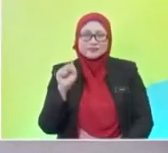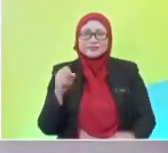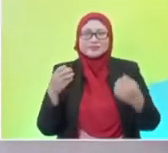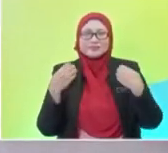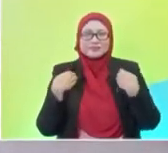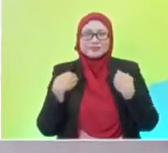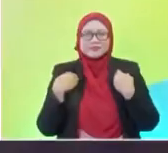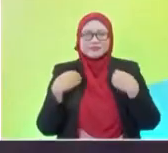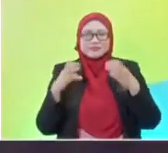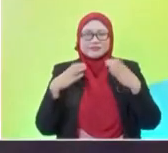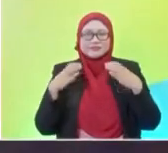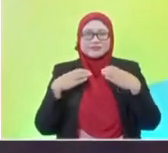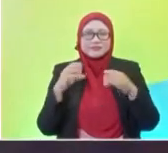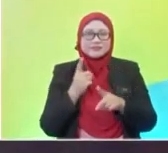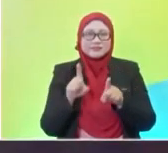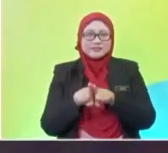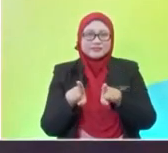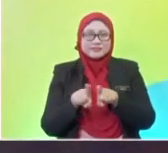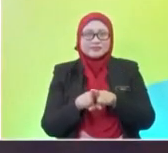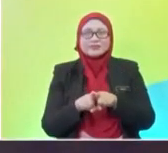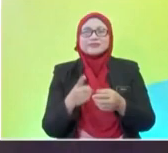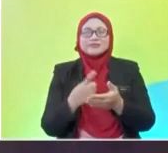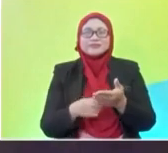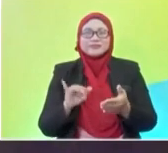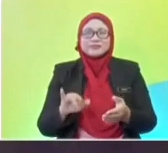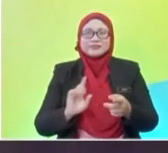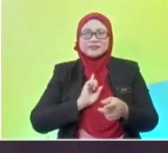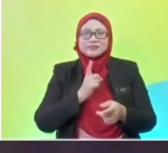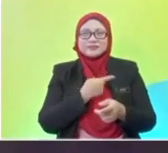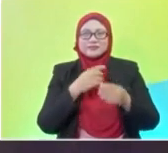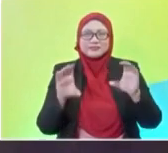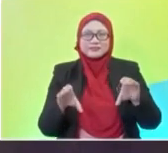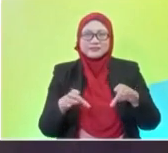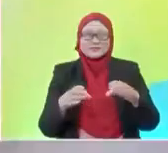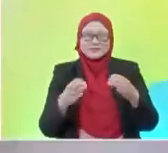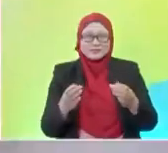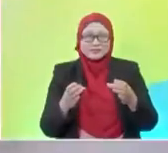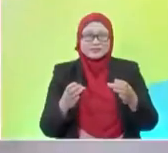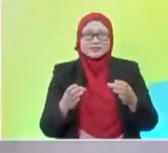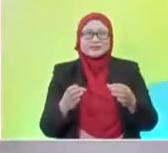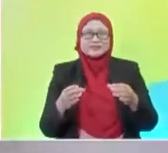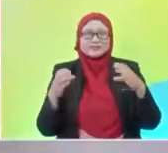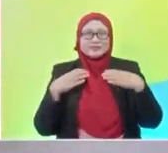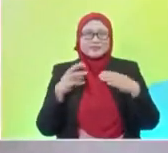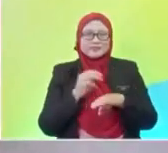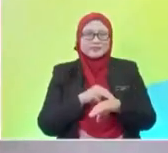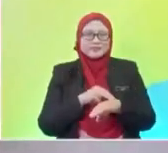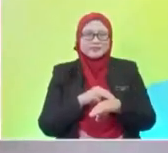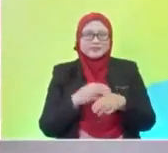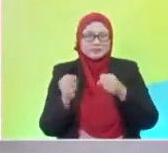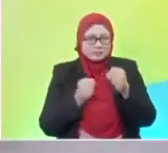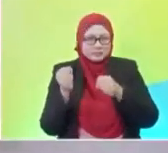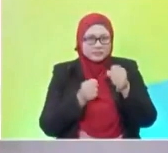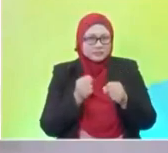It was a holiday. And then? And what do we do on holidays? Let's see. What do we do? Do we run away on holidays? I don't think so.